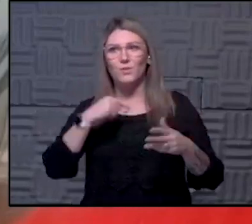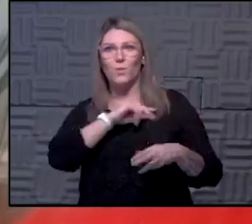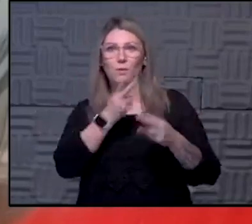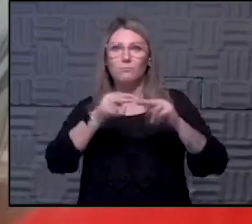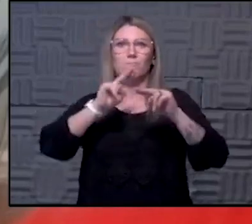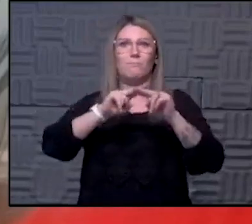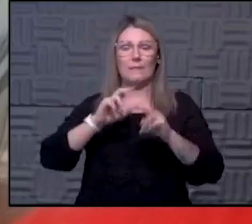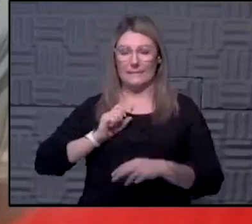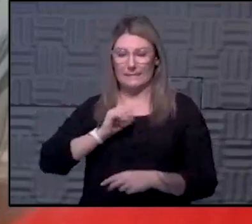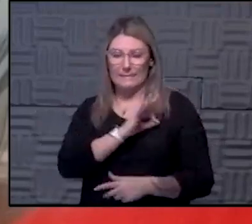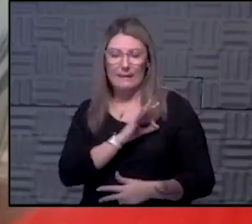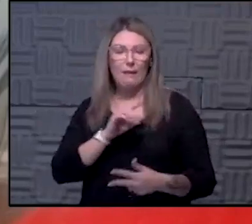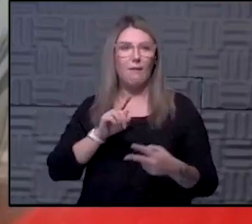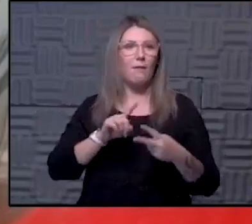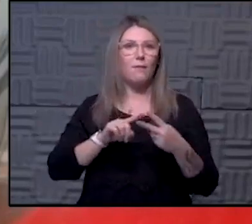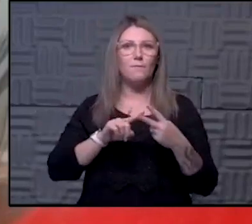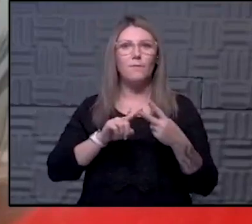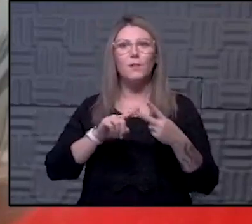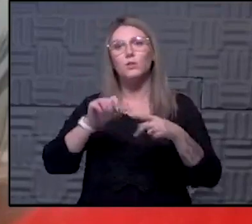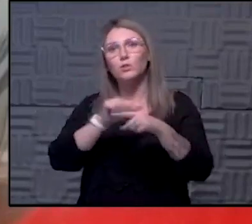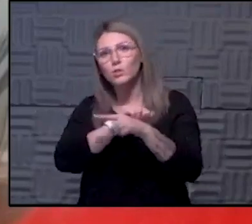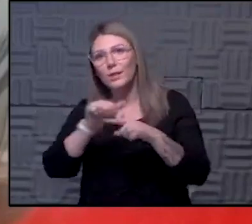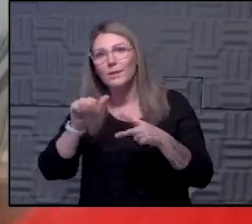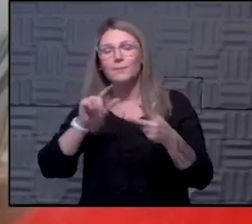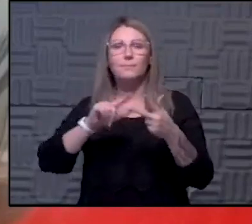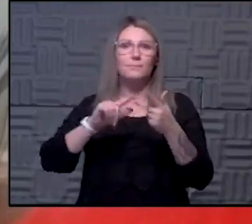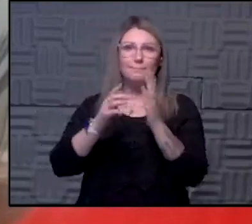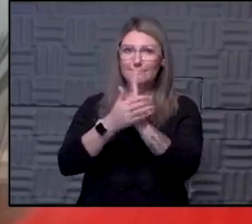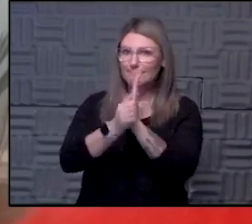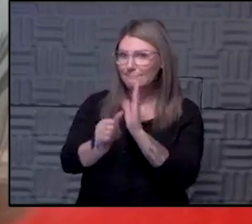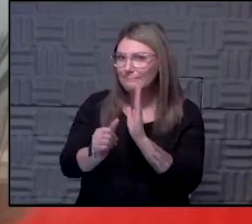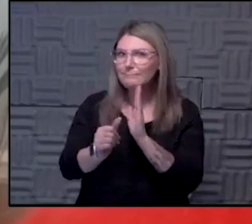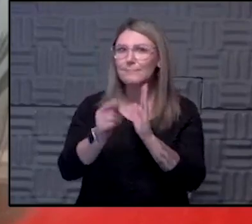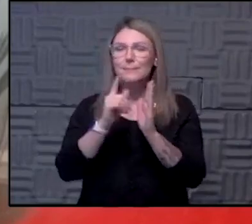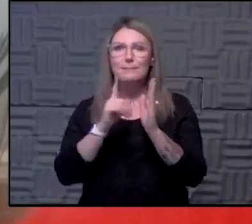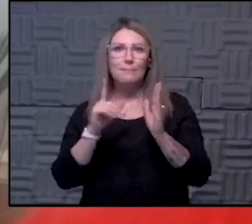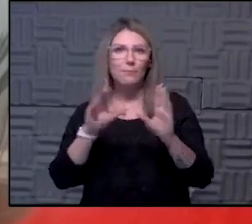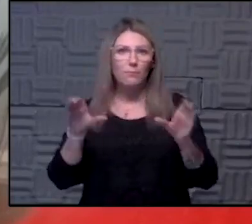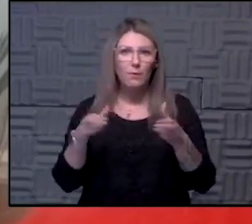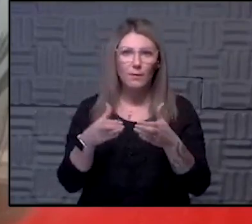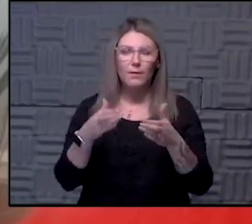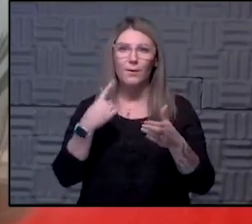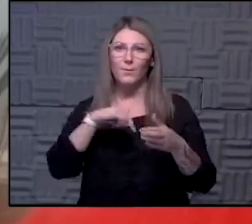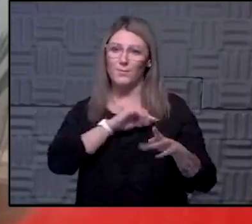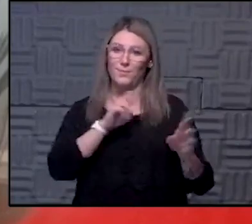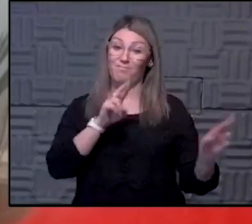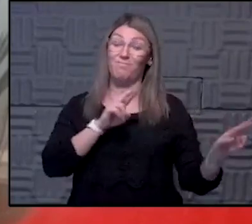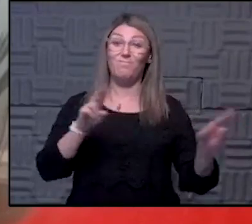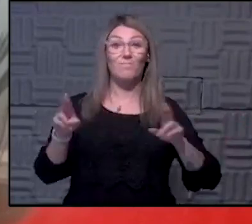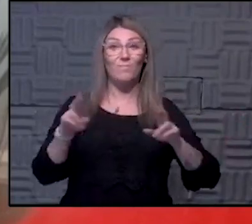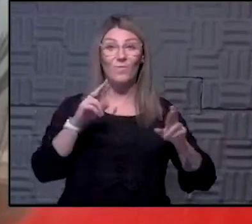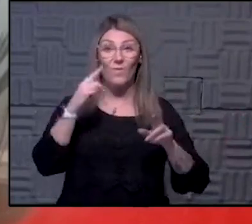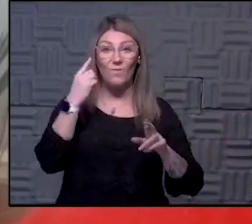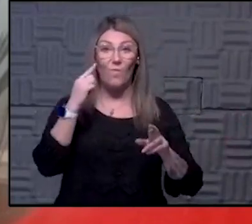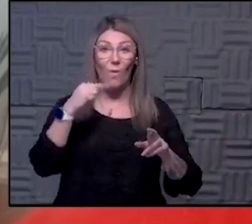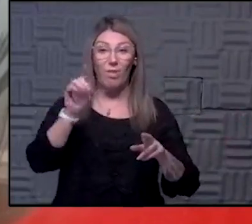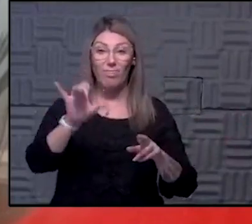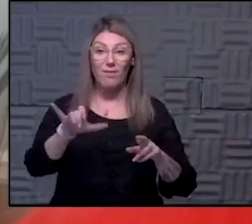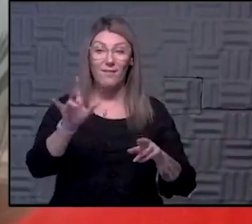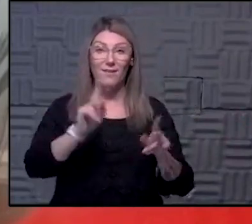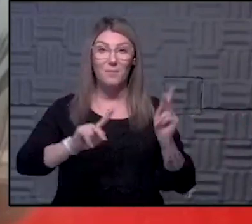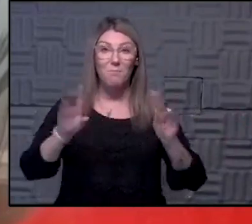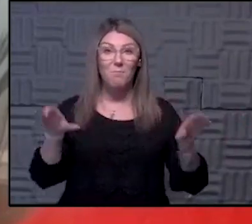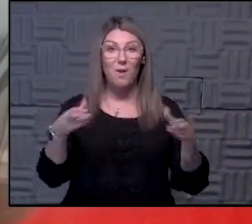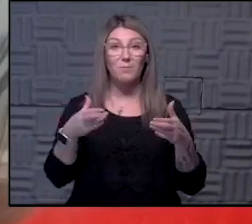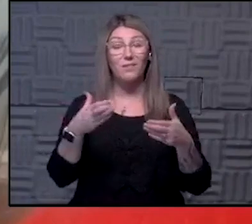of trainings, of skill sets. And so we are ready to go, for this population that